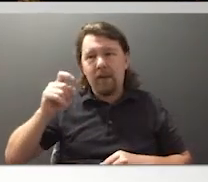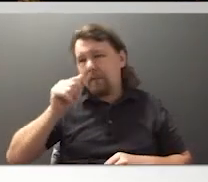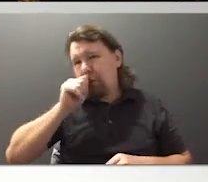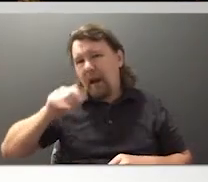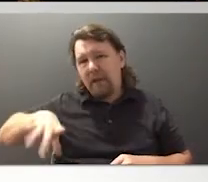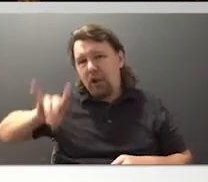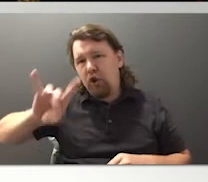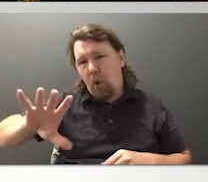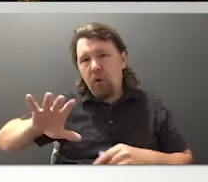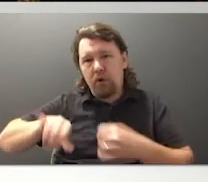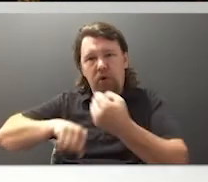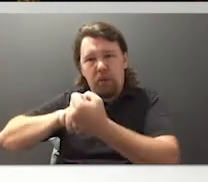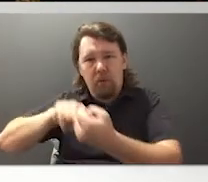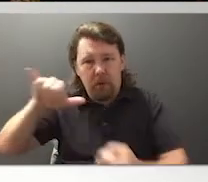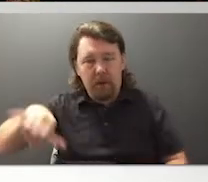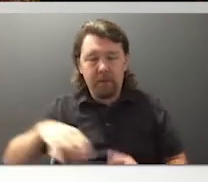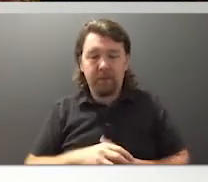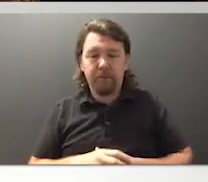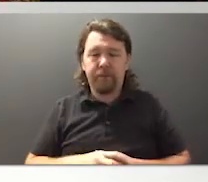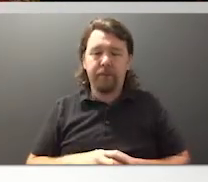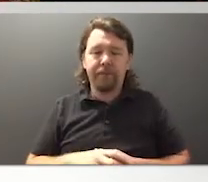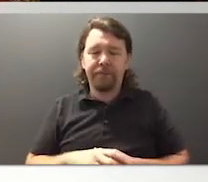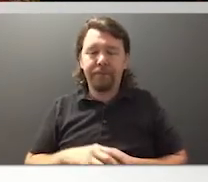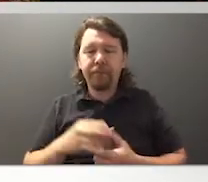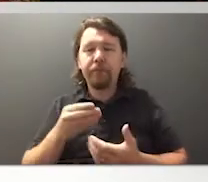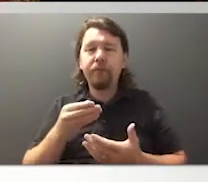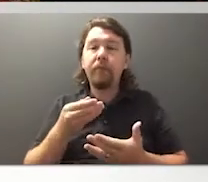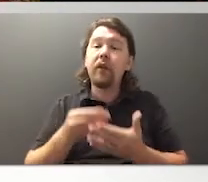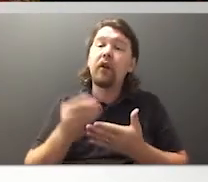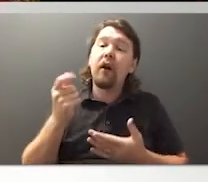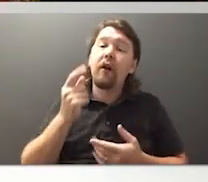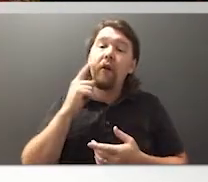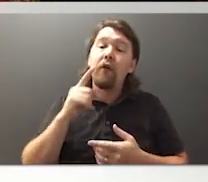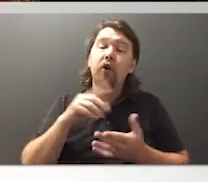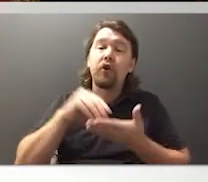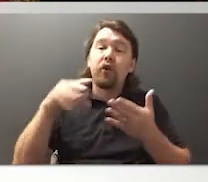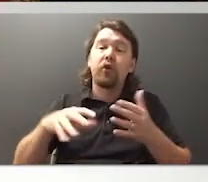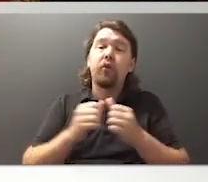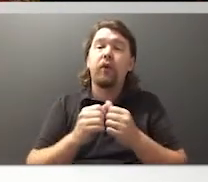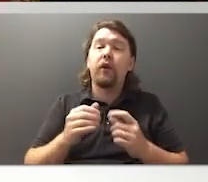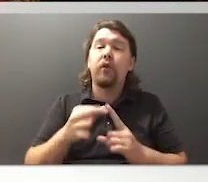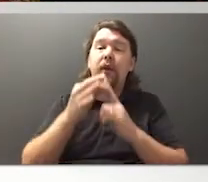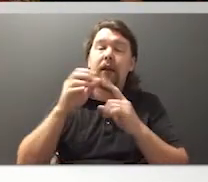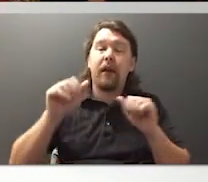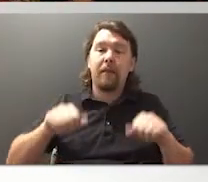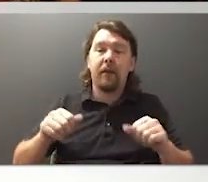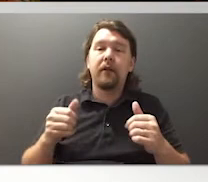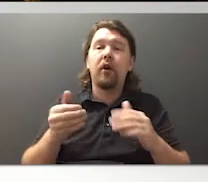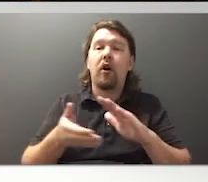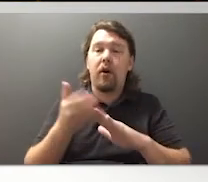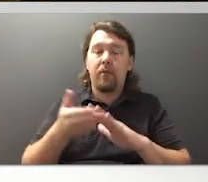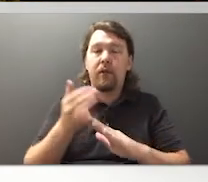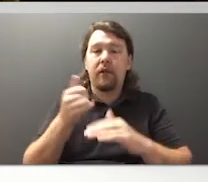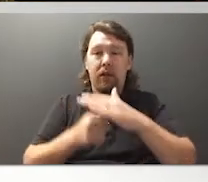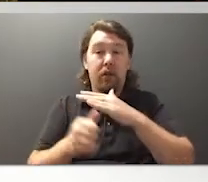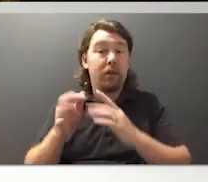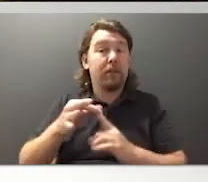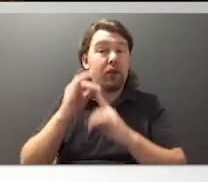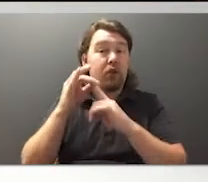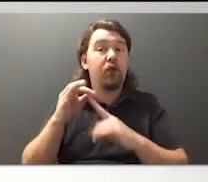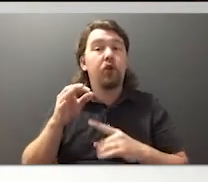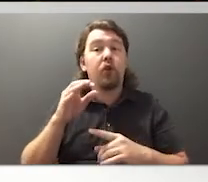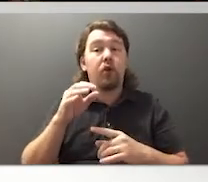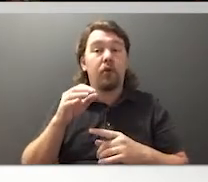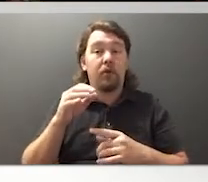The scholarship for students with unique abilities operates under an educational savings account. That's how our Gardner